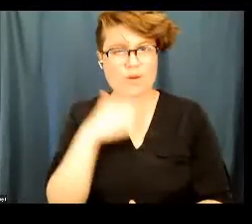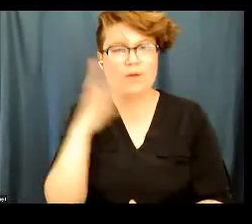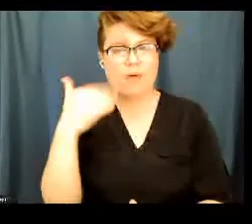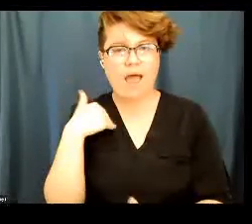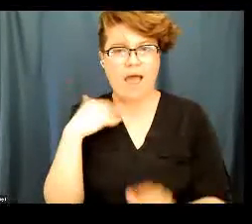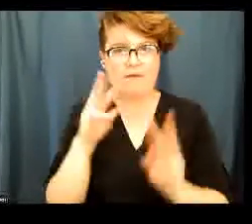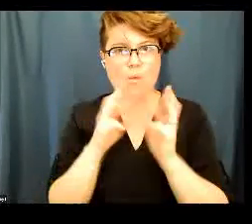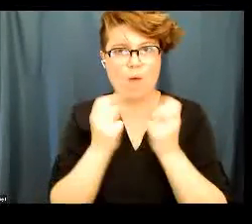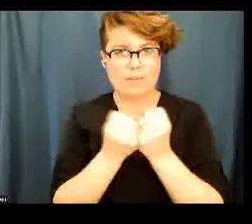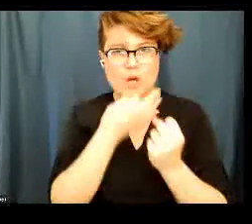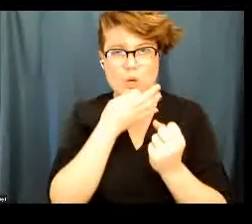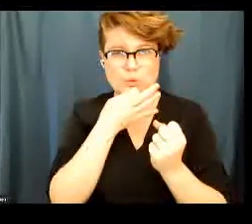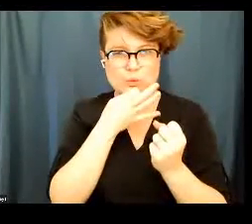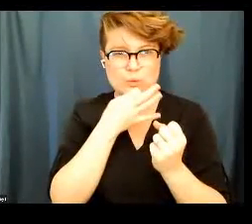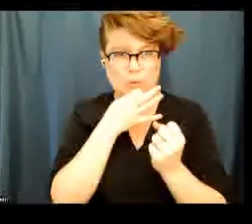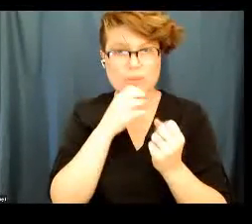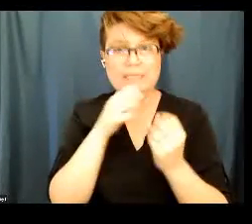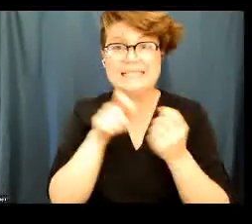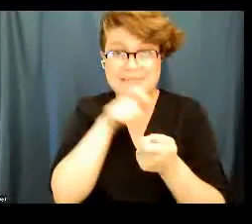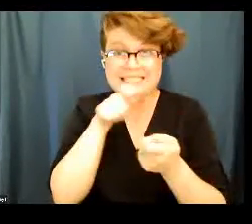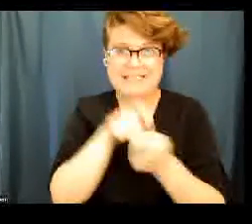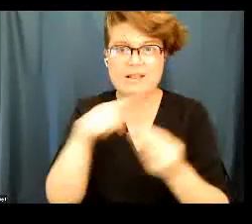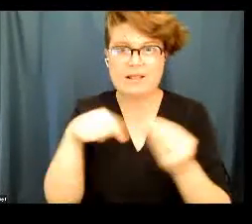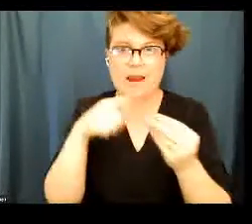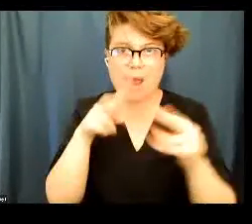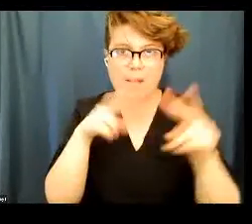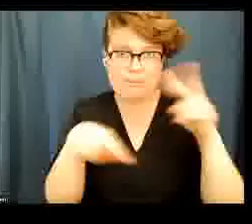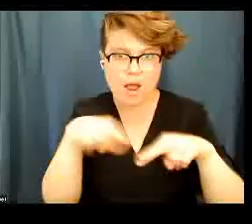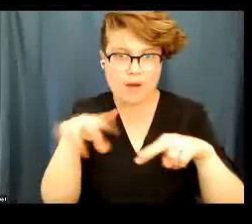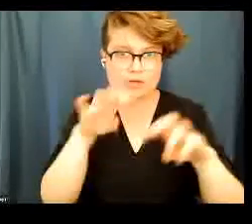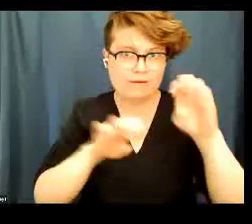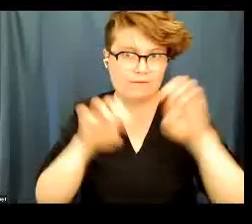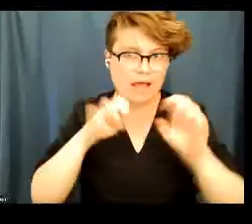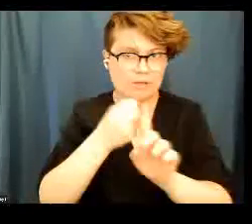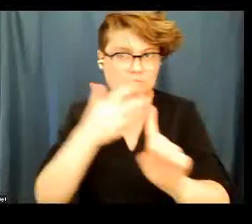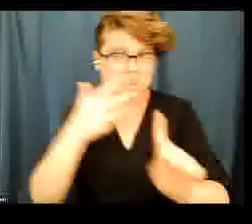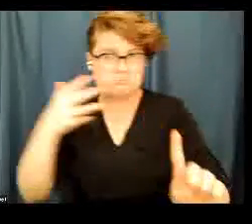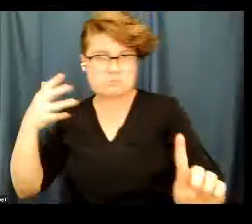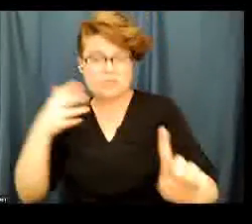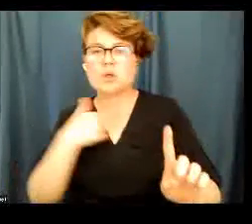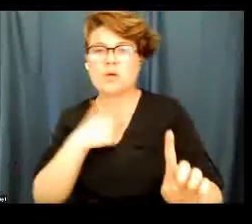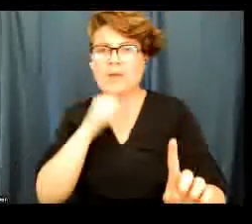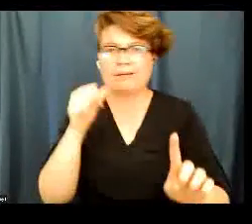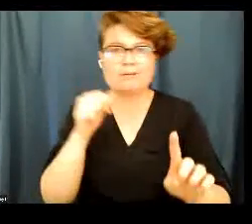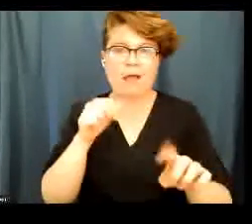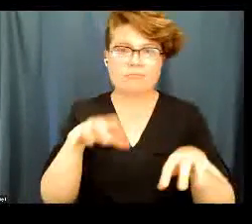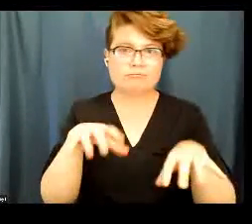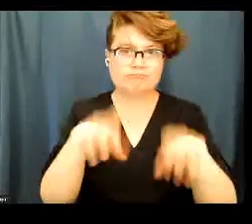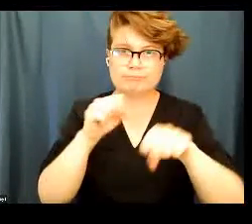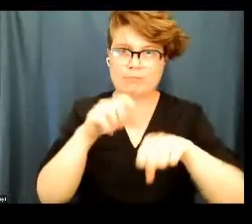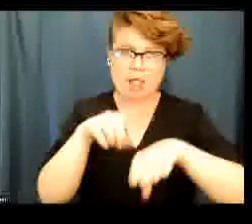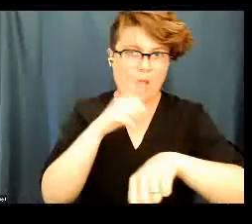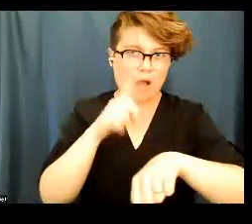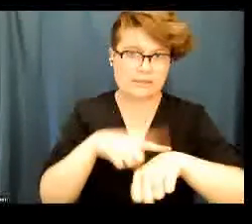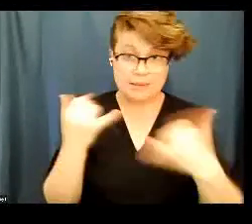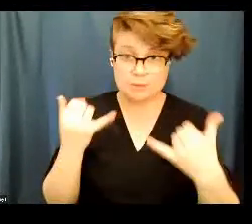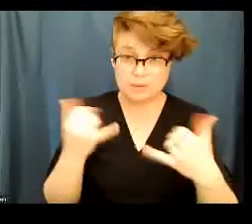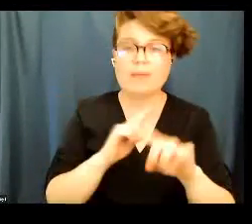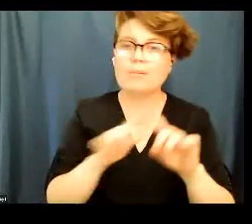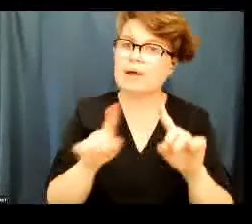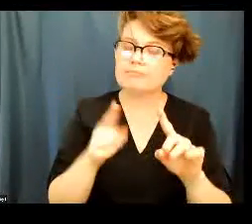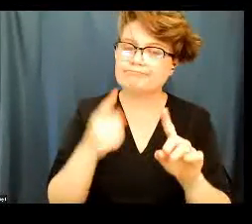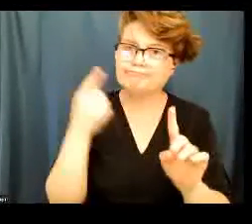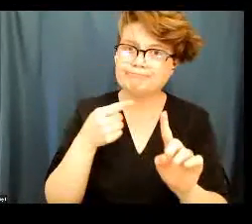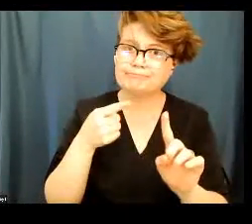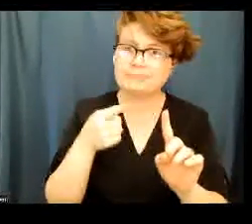sometime soon about evaluation. So we're not going to spend too much time on this, but it's really important to evaluate. And